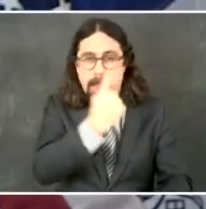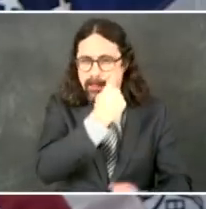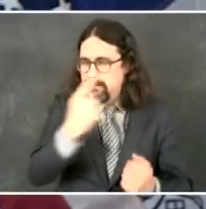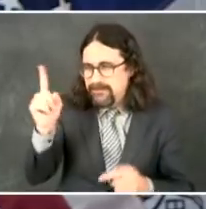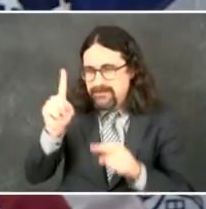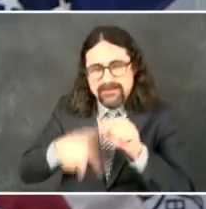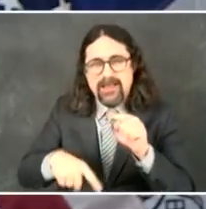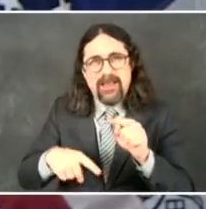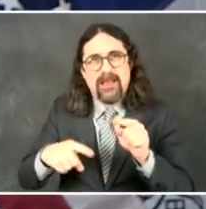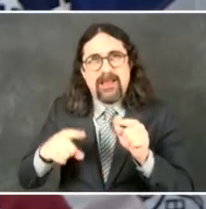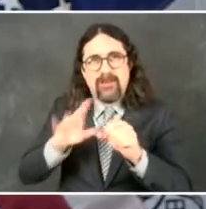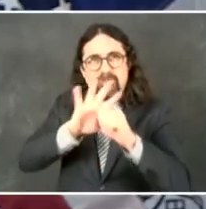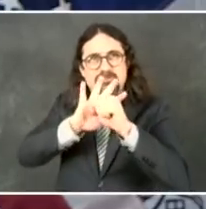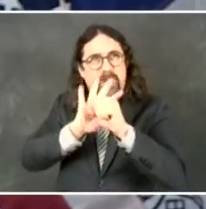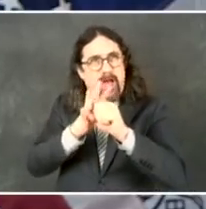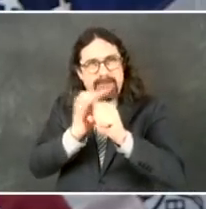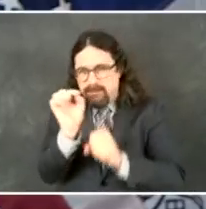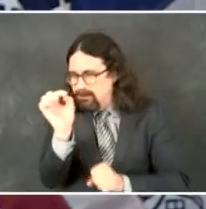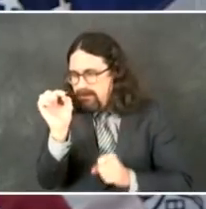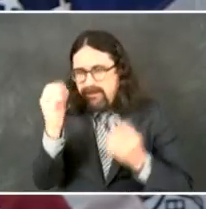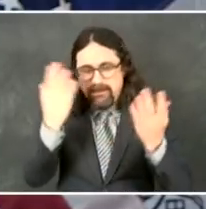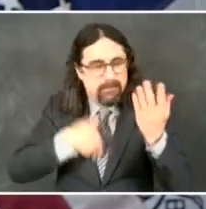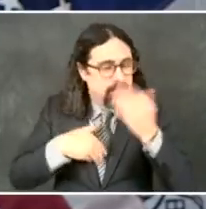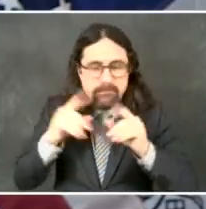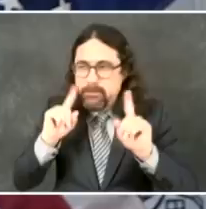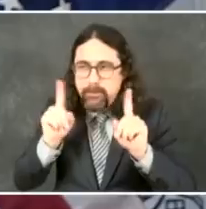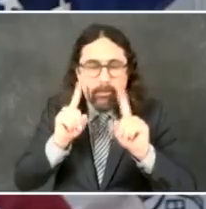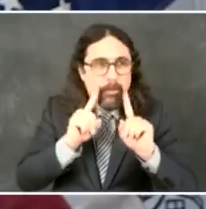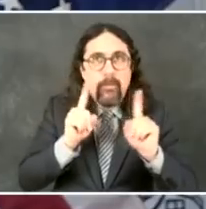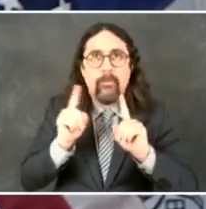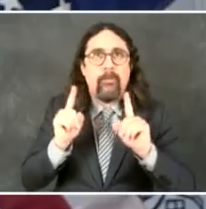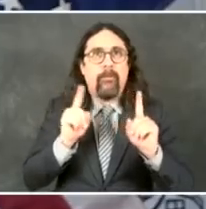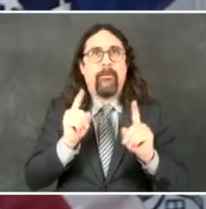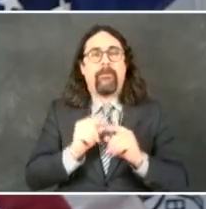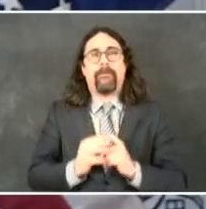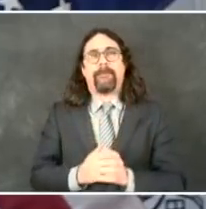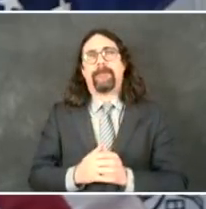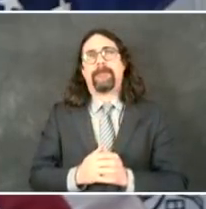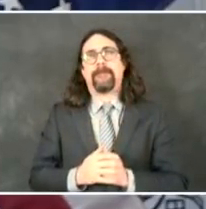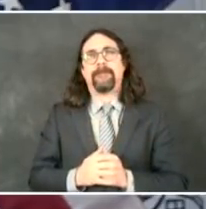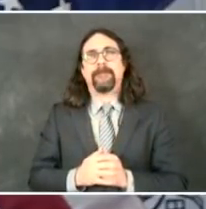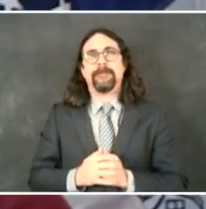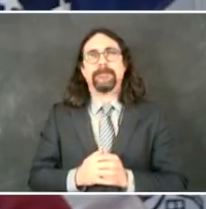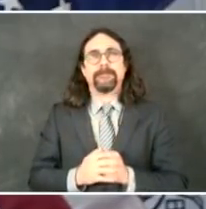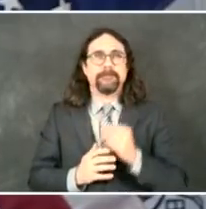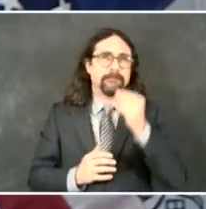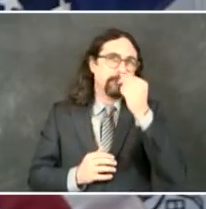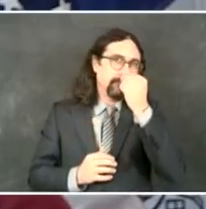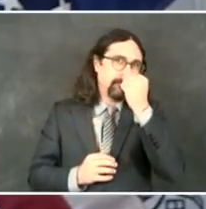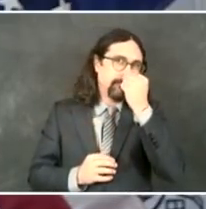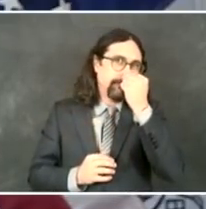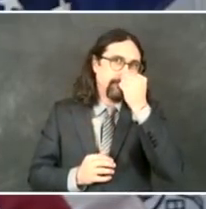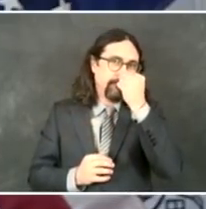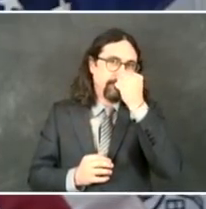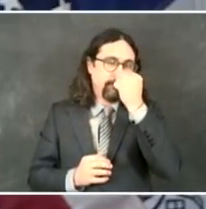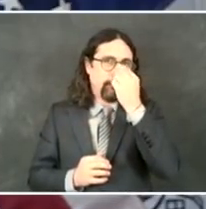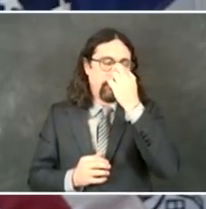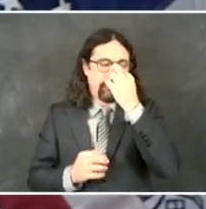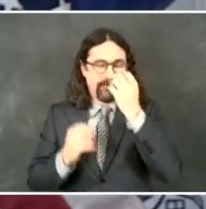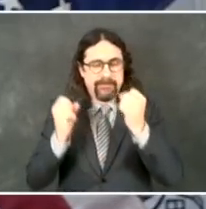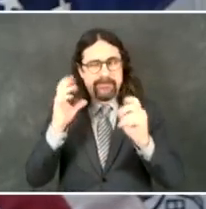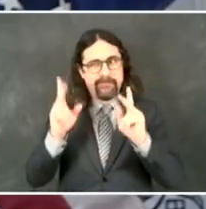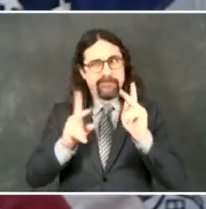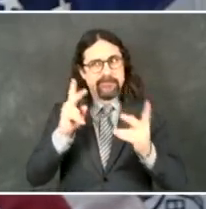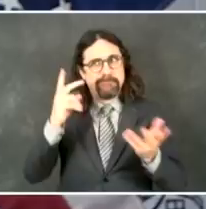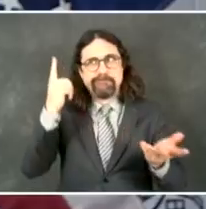our own families, what's happening in our own lives. Have we been exposed to this virus or not? Are we